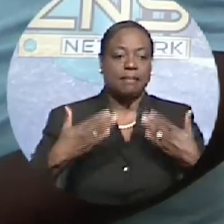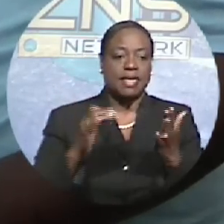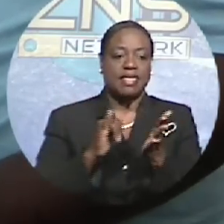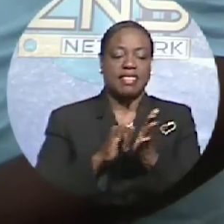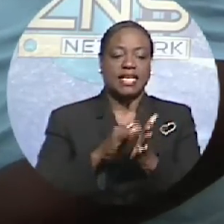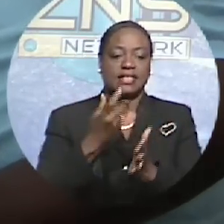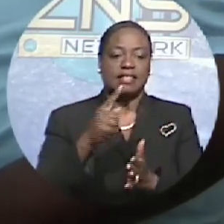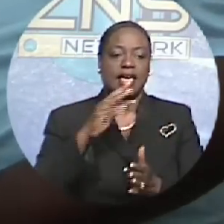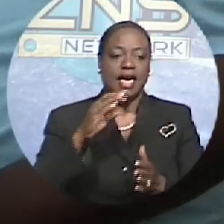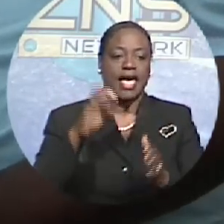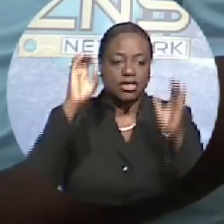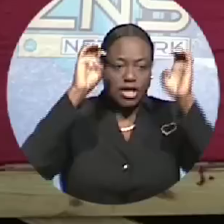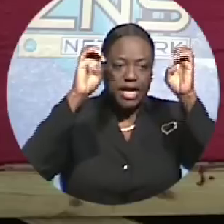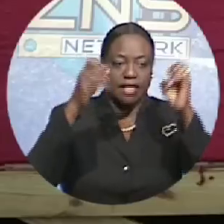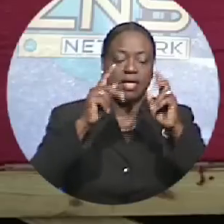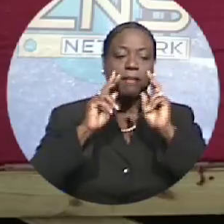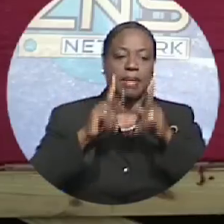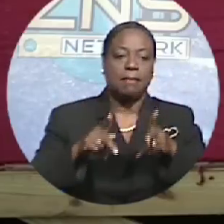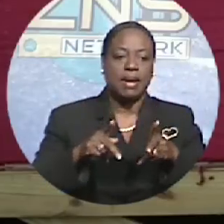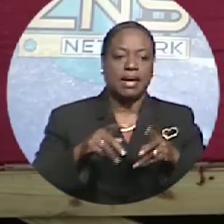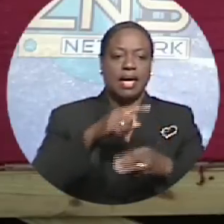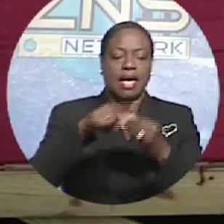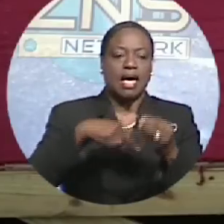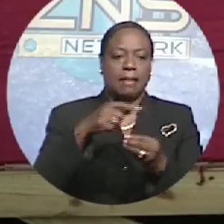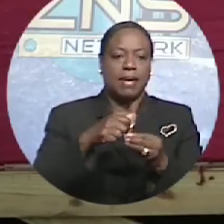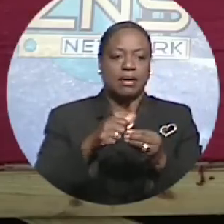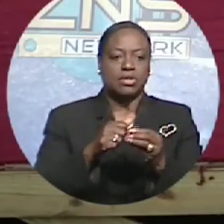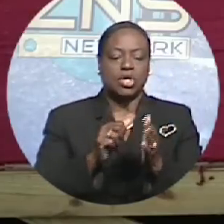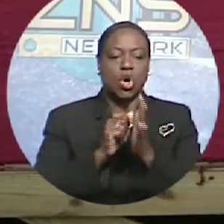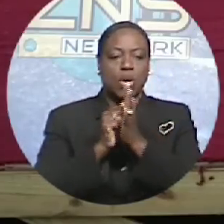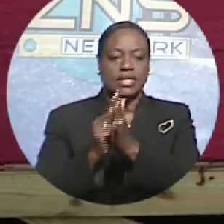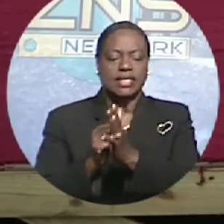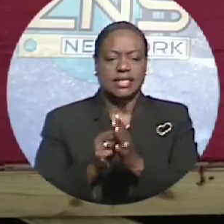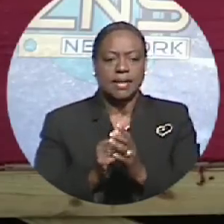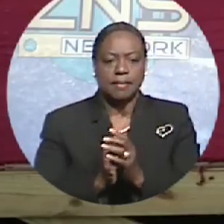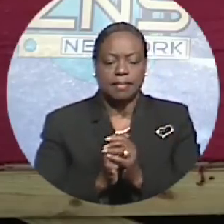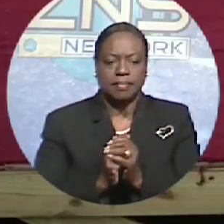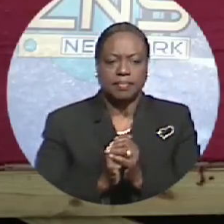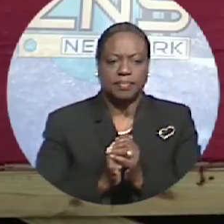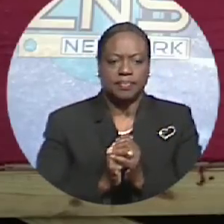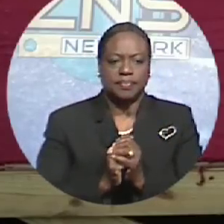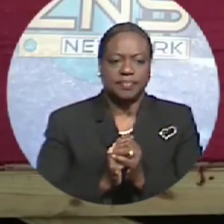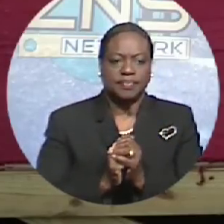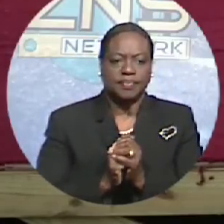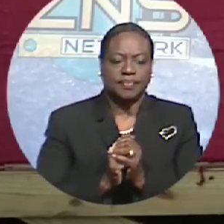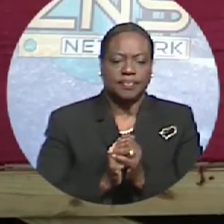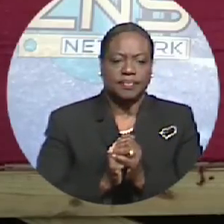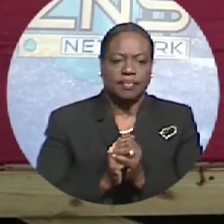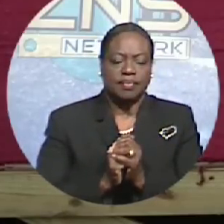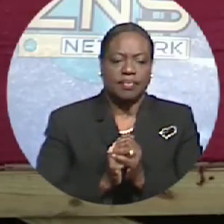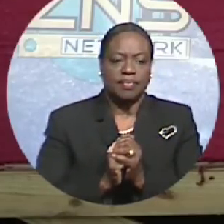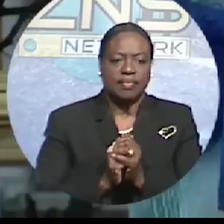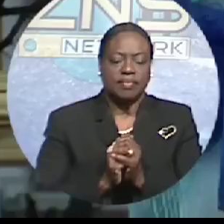autism and is now in a position to assist the organization with the resources it needs to move ahead.